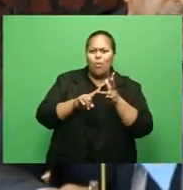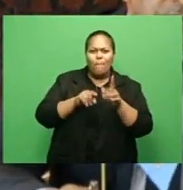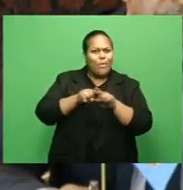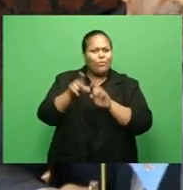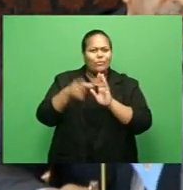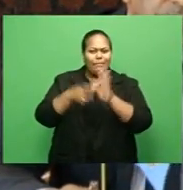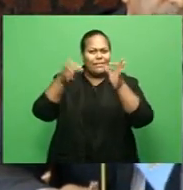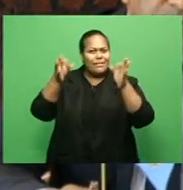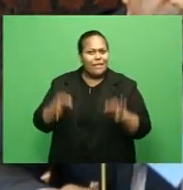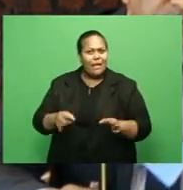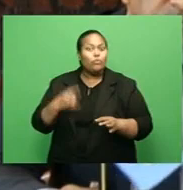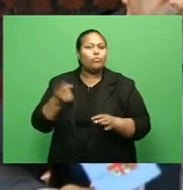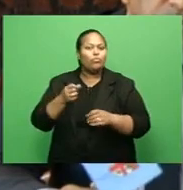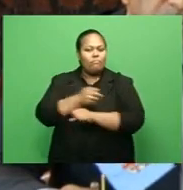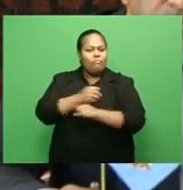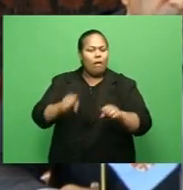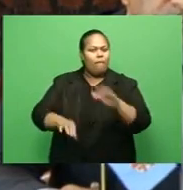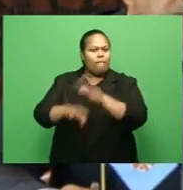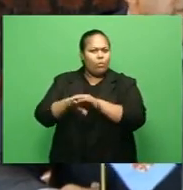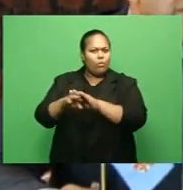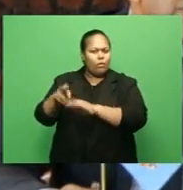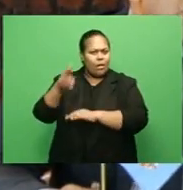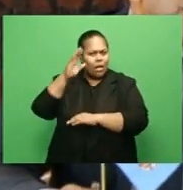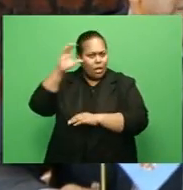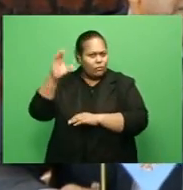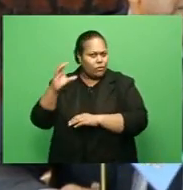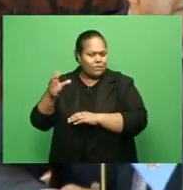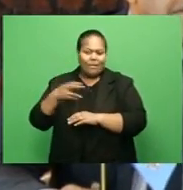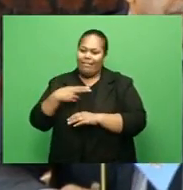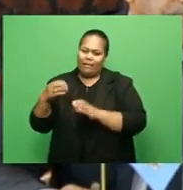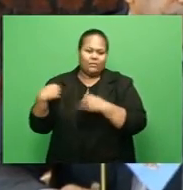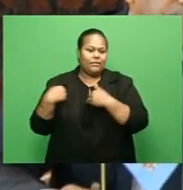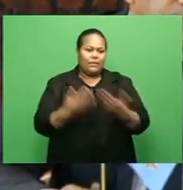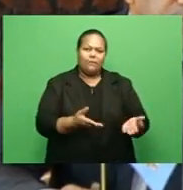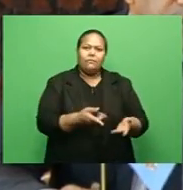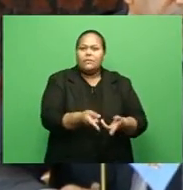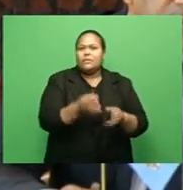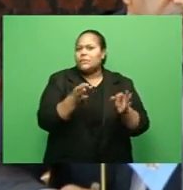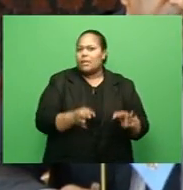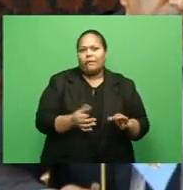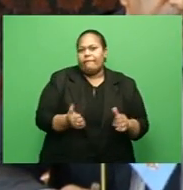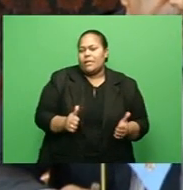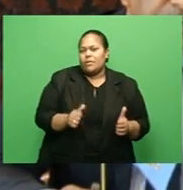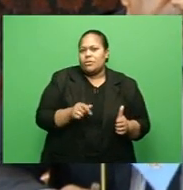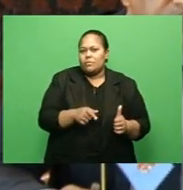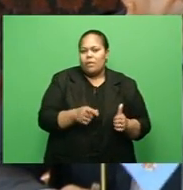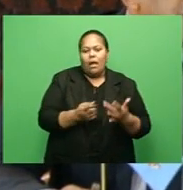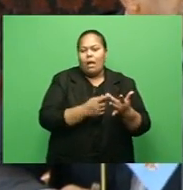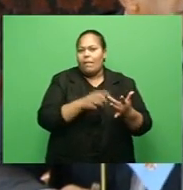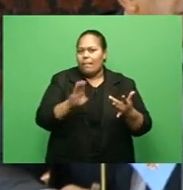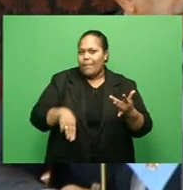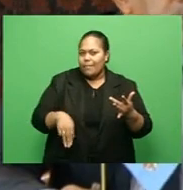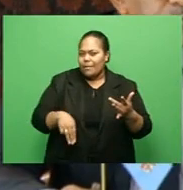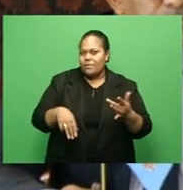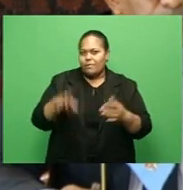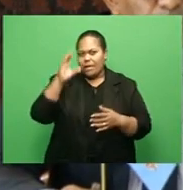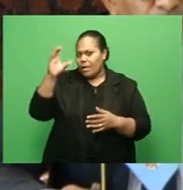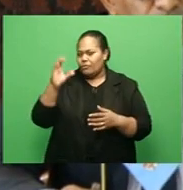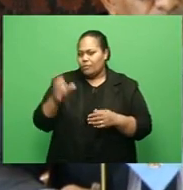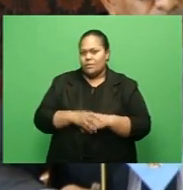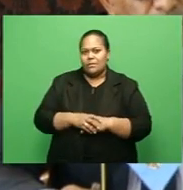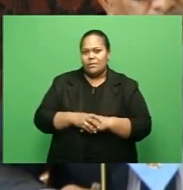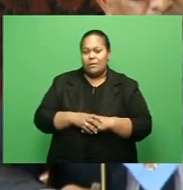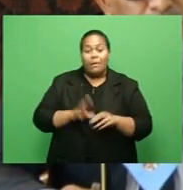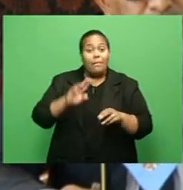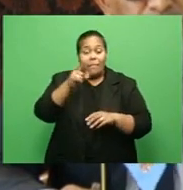then presented to other members as a fait accompli. The incoming DG may not be able to